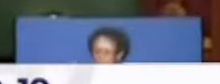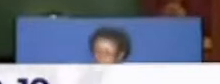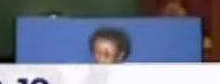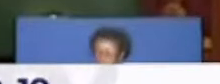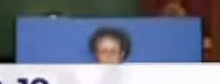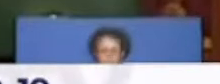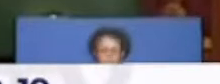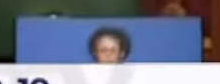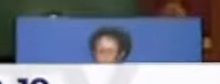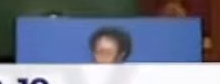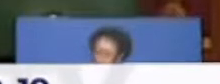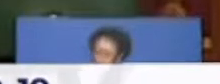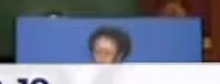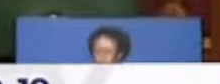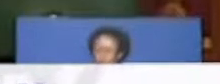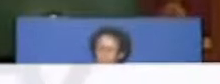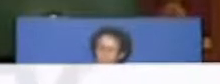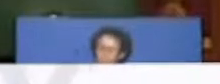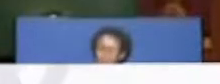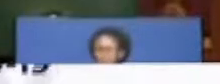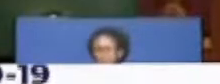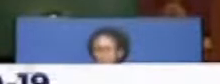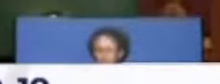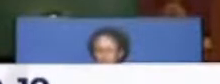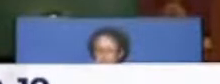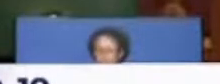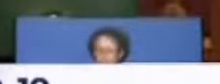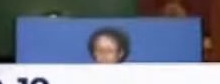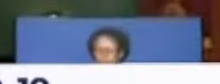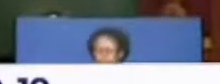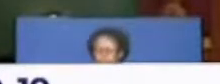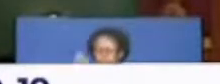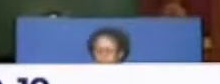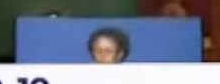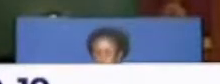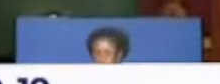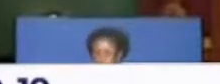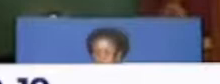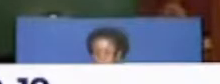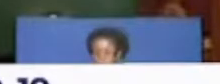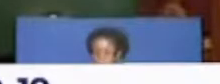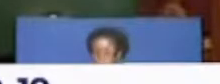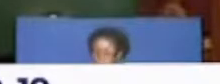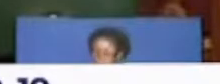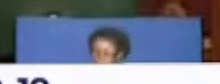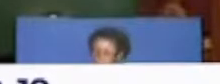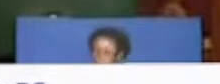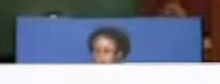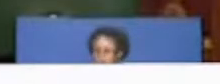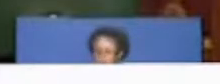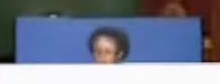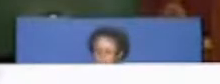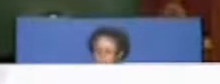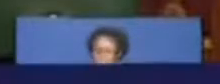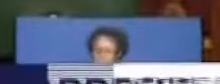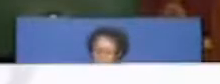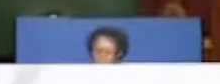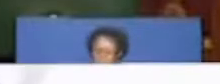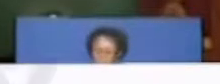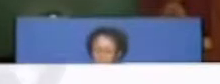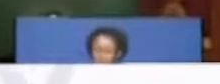of COVID-19 transmission and contributed to our overall disease mitigation strategy in the coastal